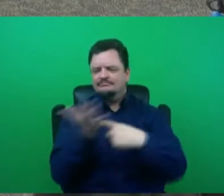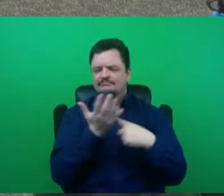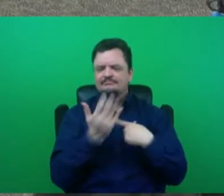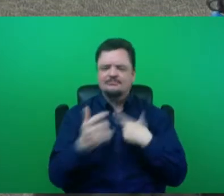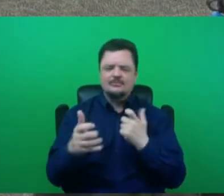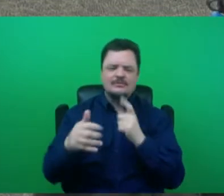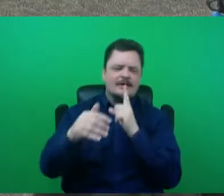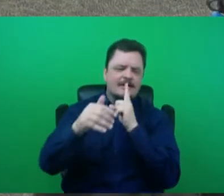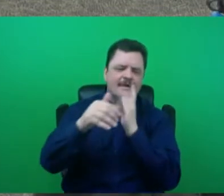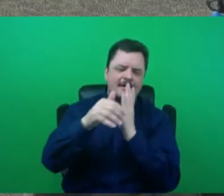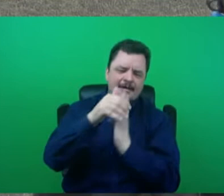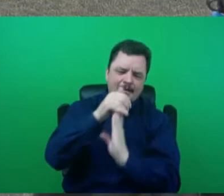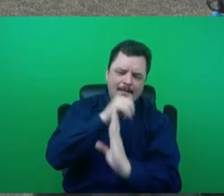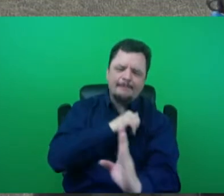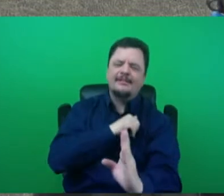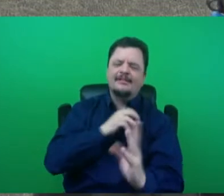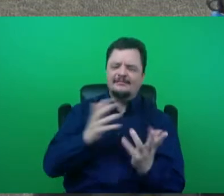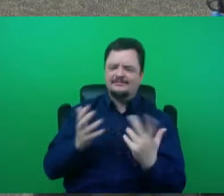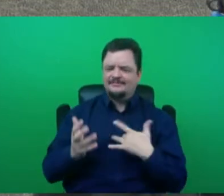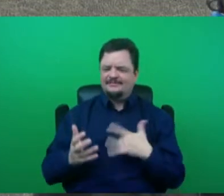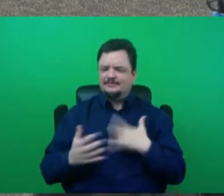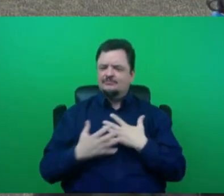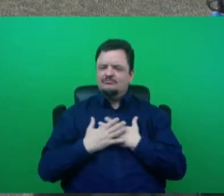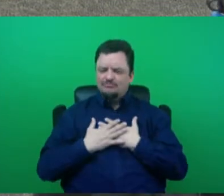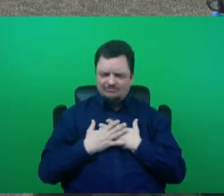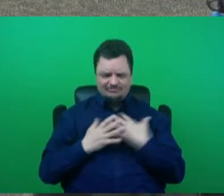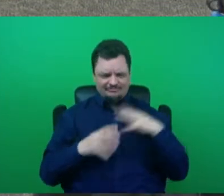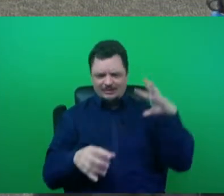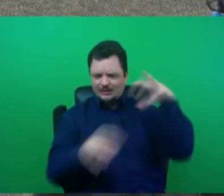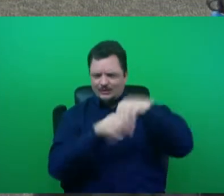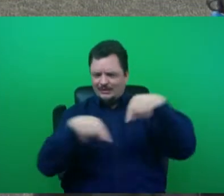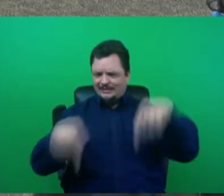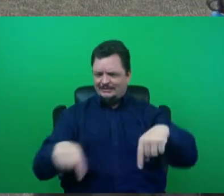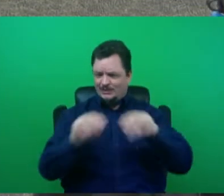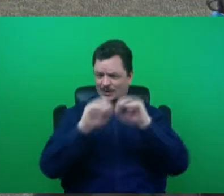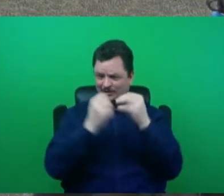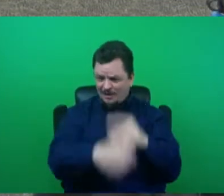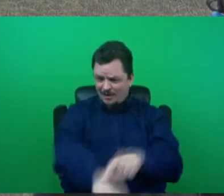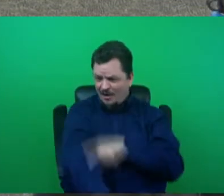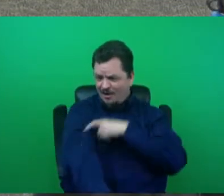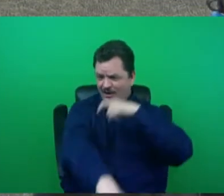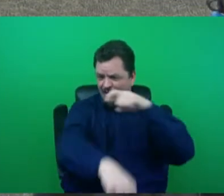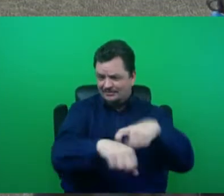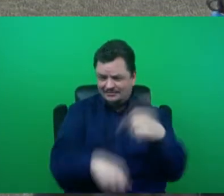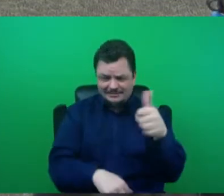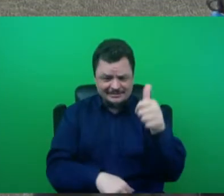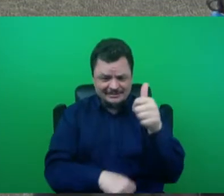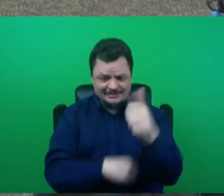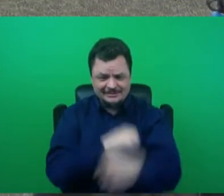long. It's a decade. It's been like a lifetime. But as I leave,